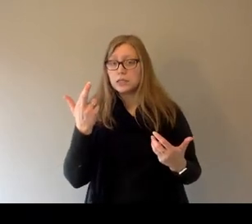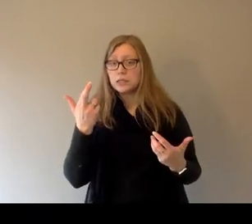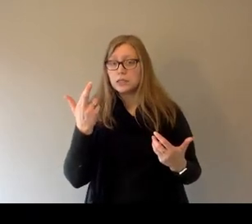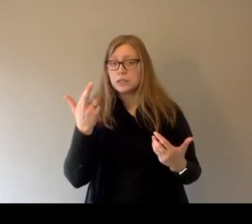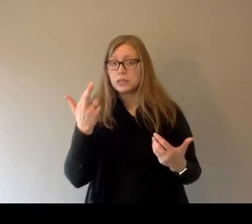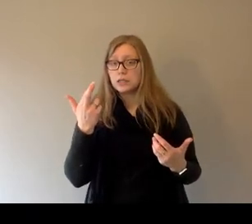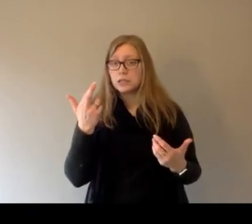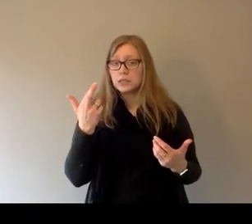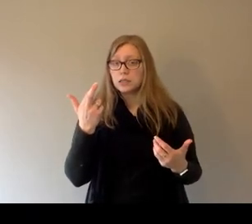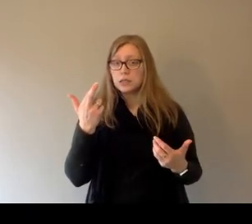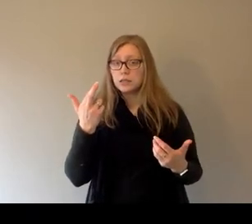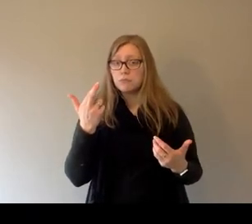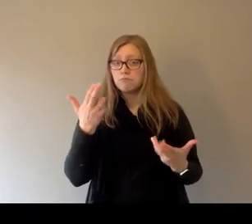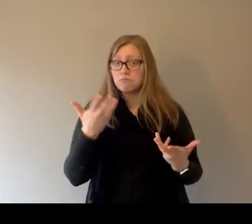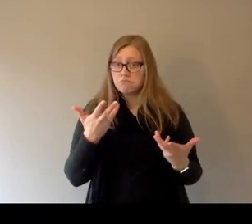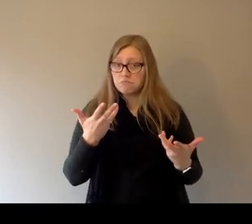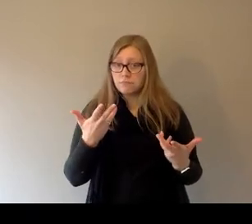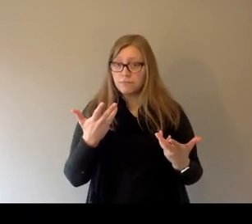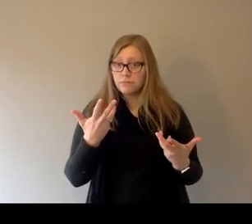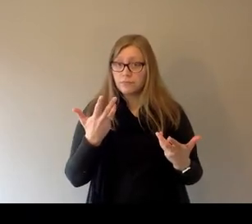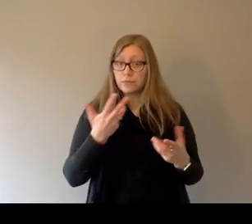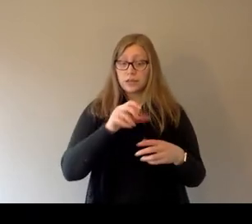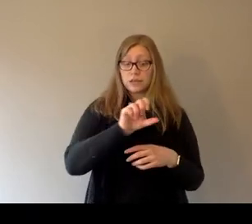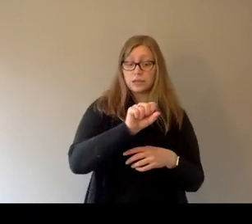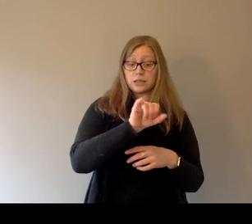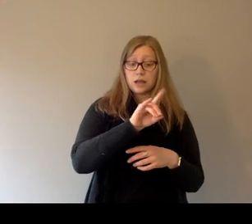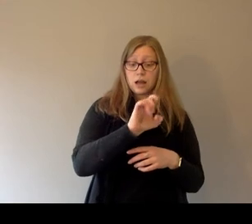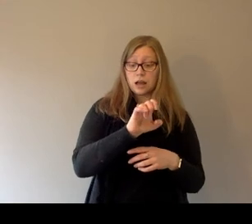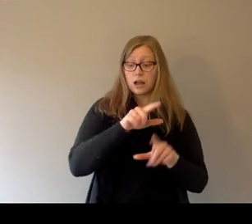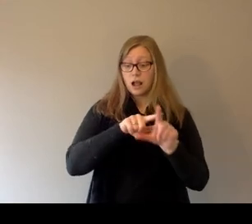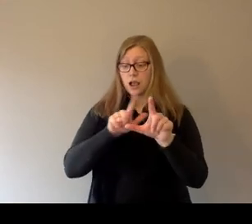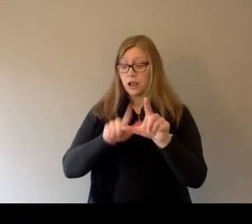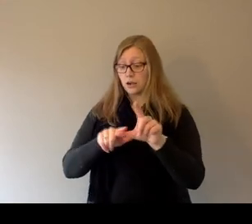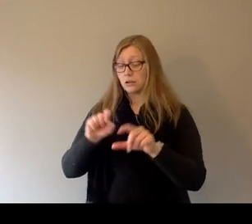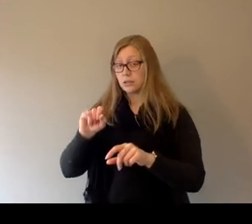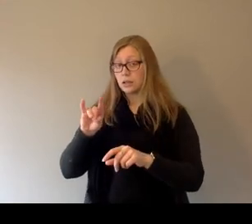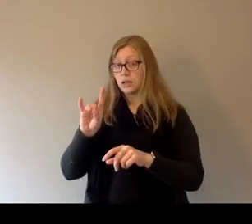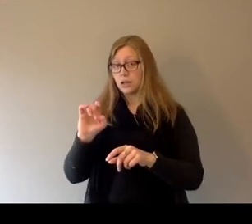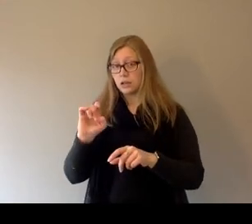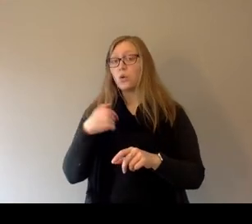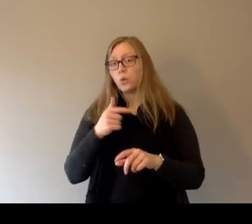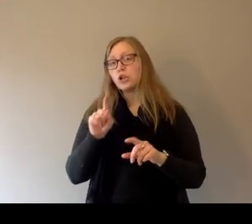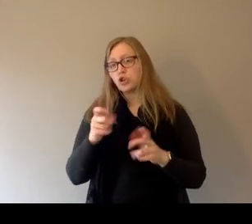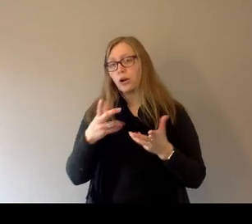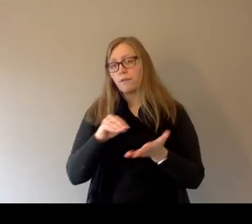by side, angle, side. And we should have said that